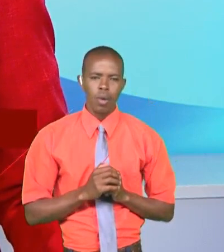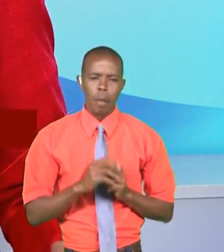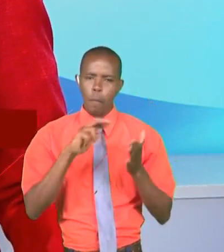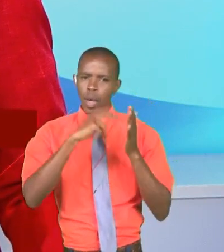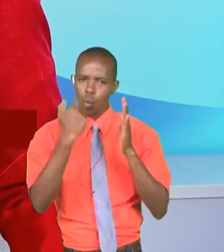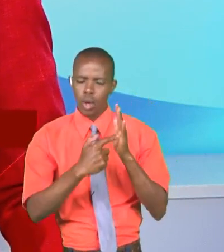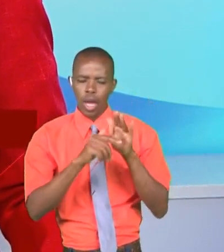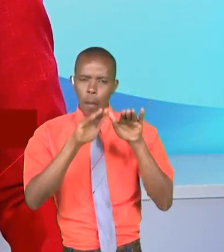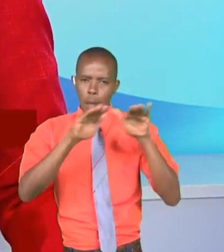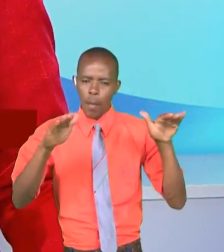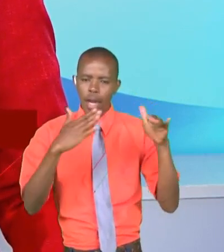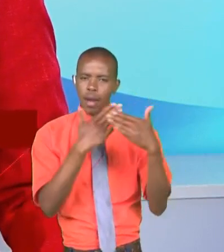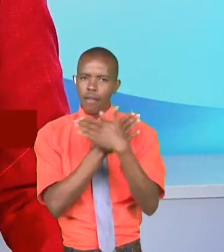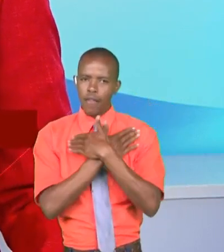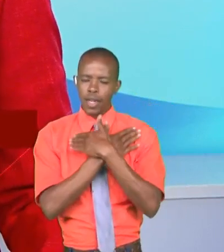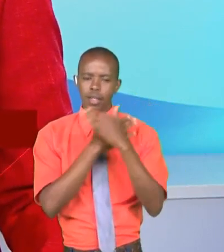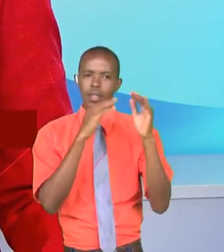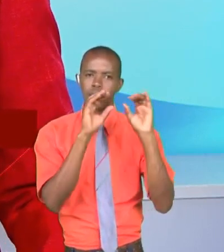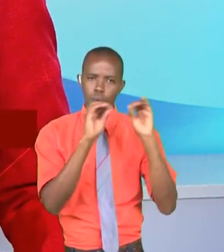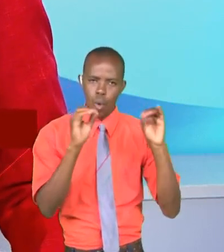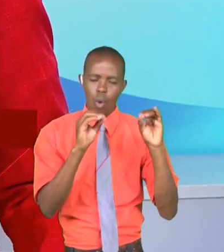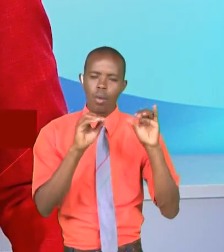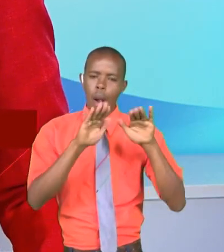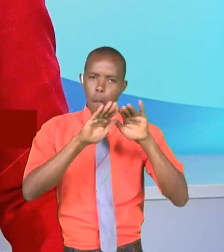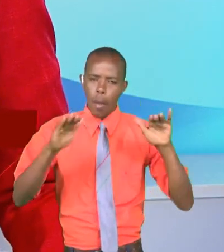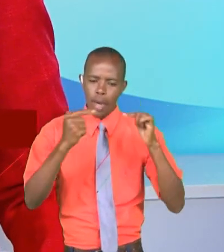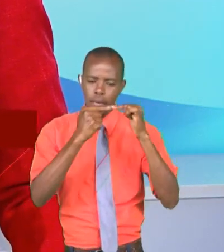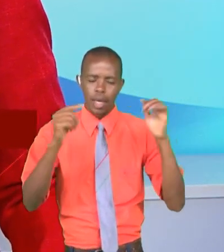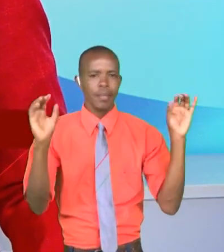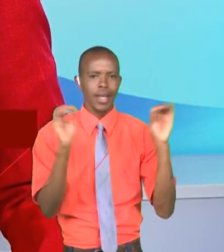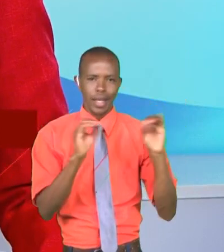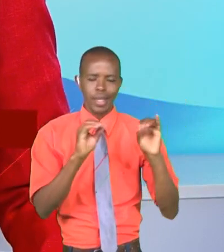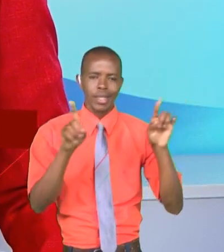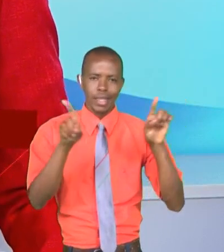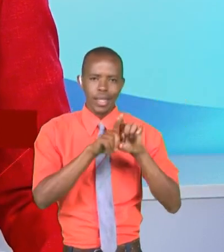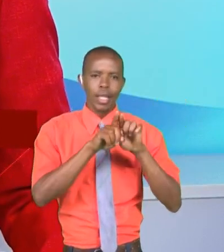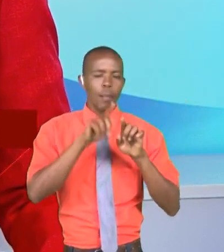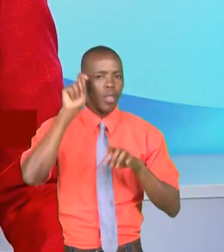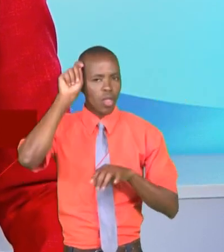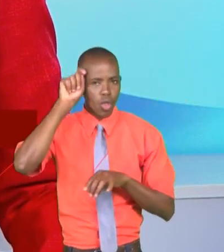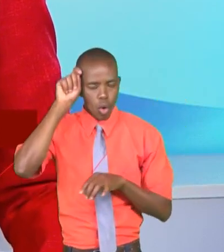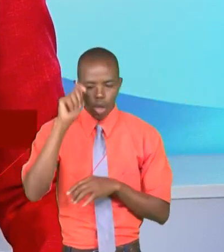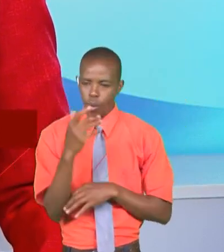there are no permanent friends and there are no permanent enemies. Advancing the same theory,